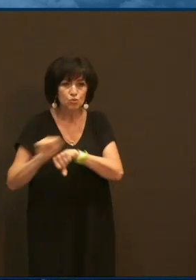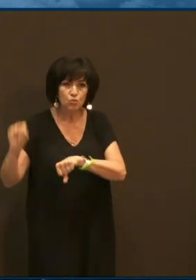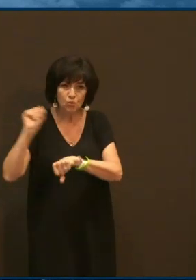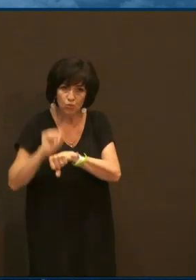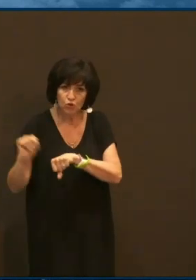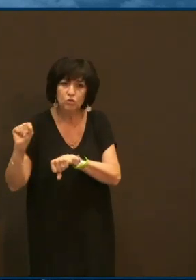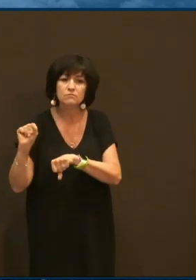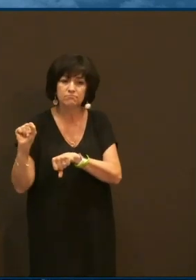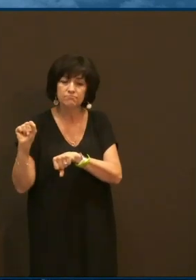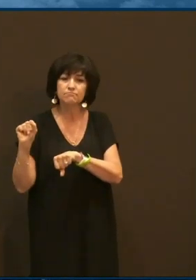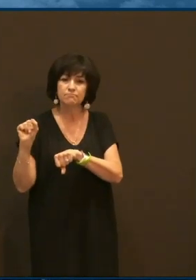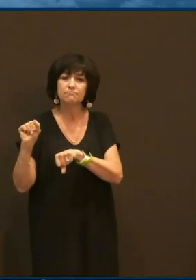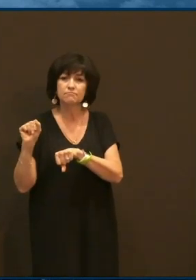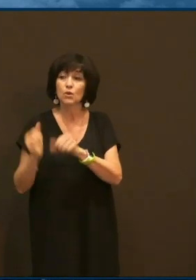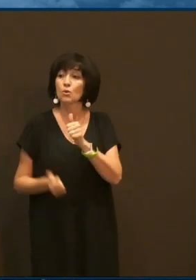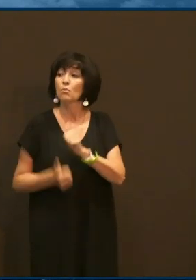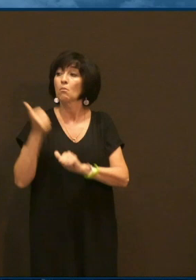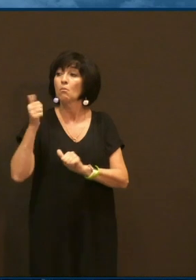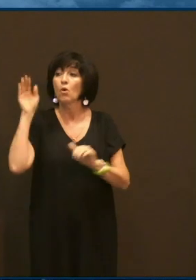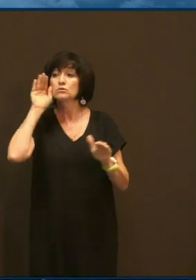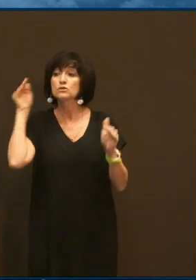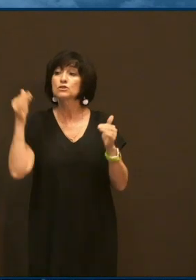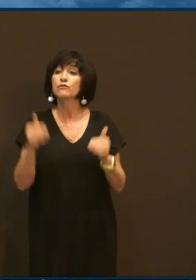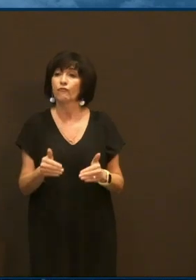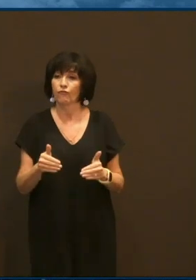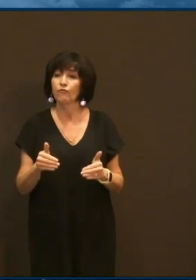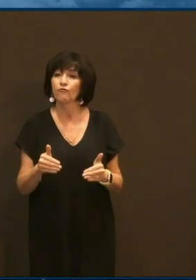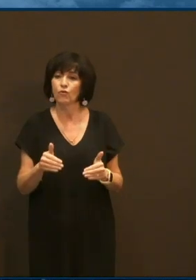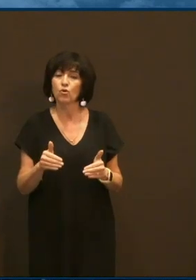now mostly focused on